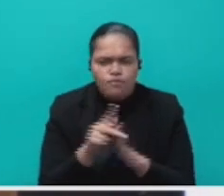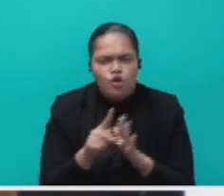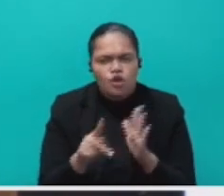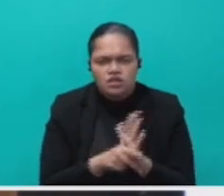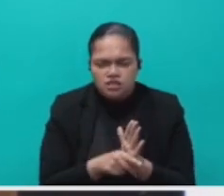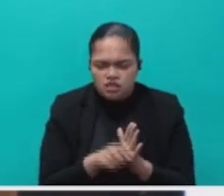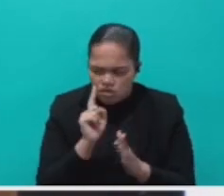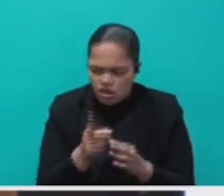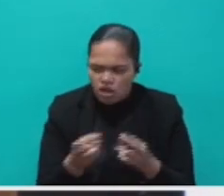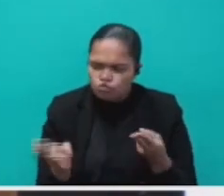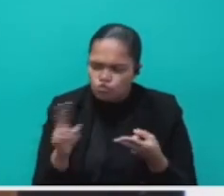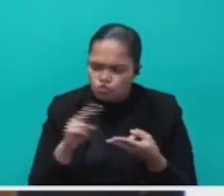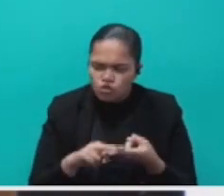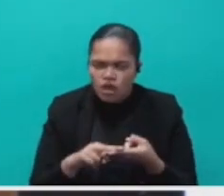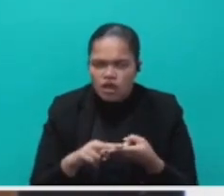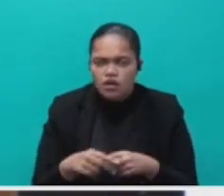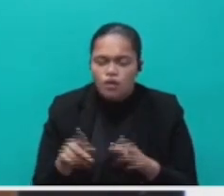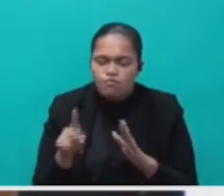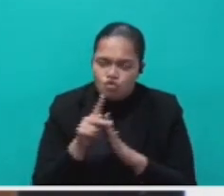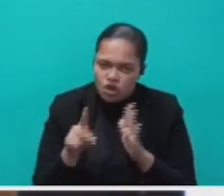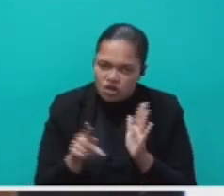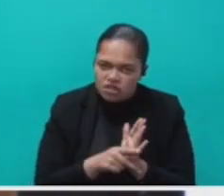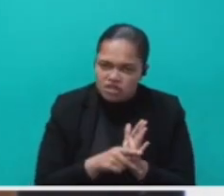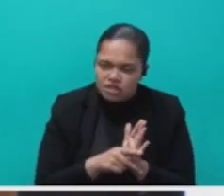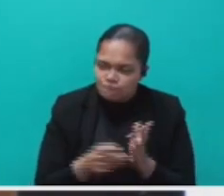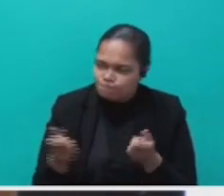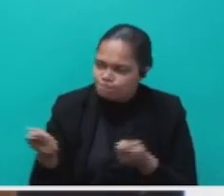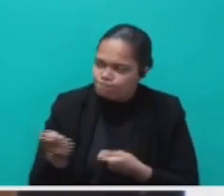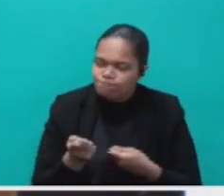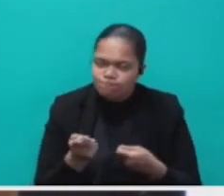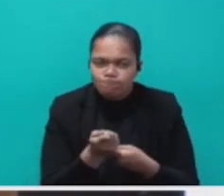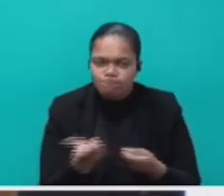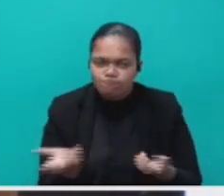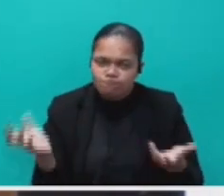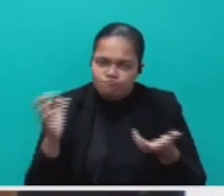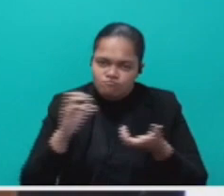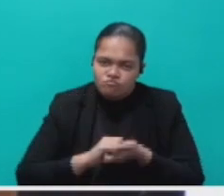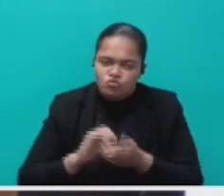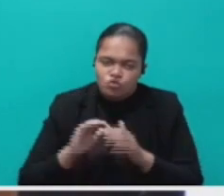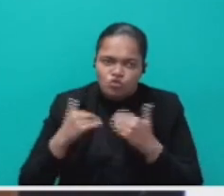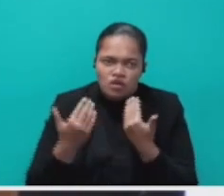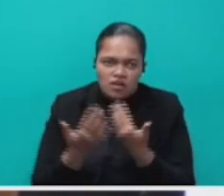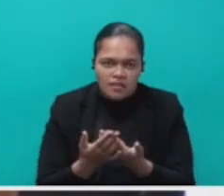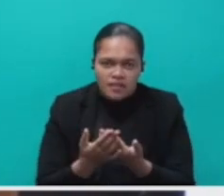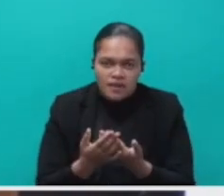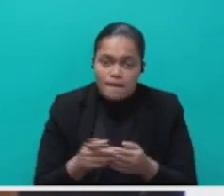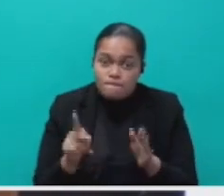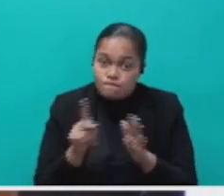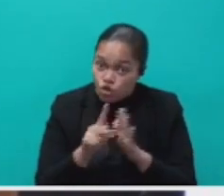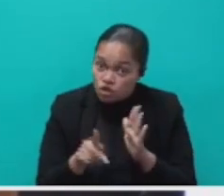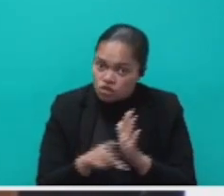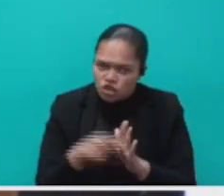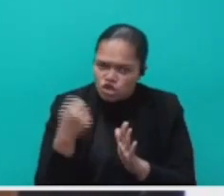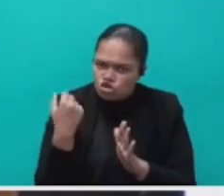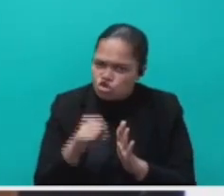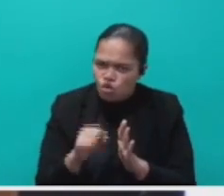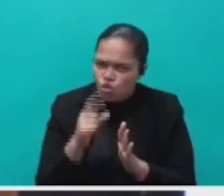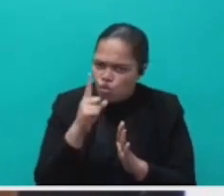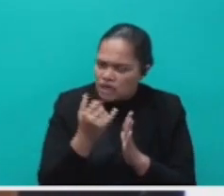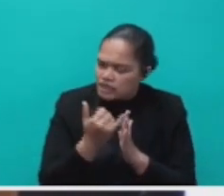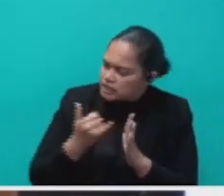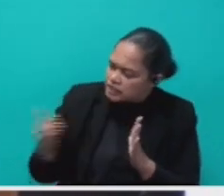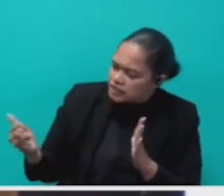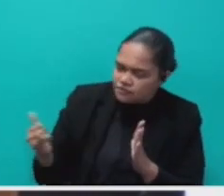unite, policies that bring us together, policies that leave no person behind, regardless